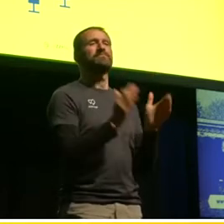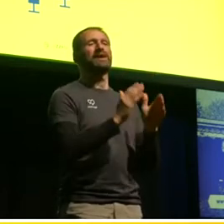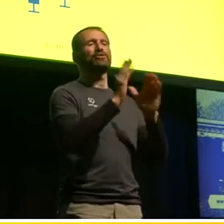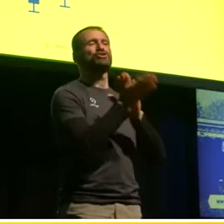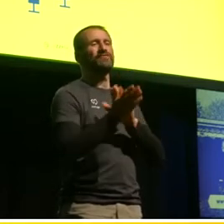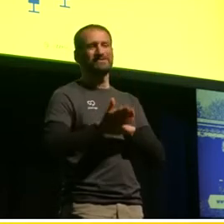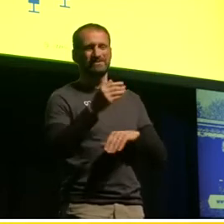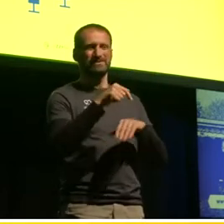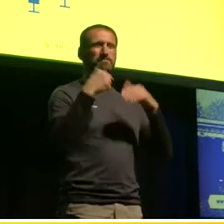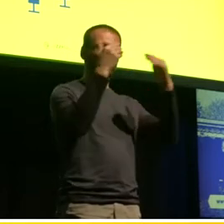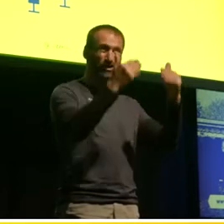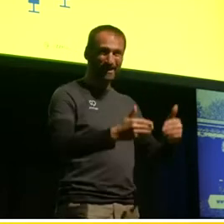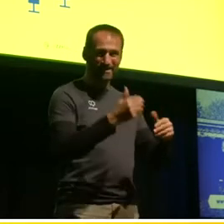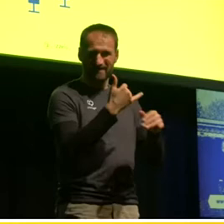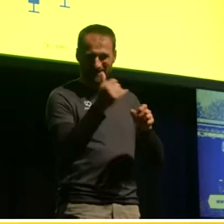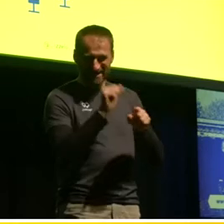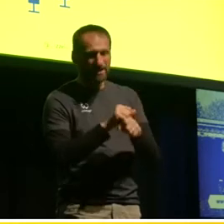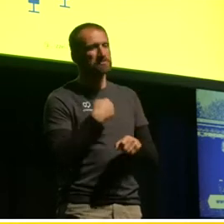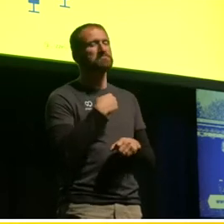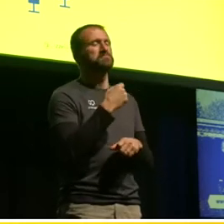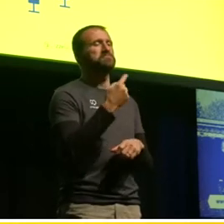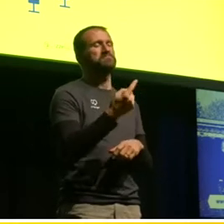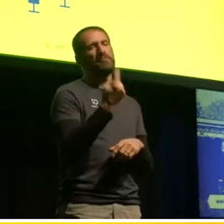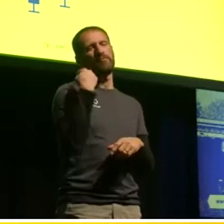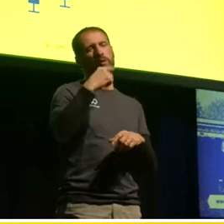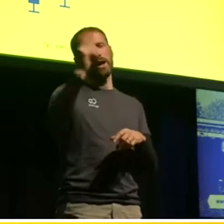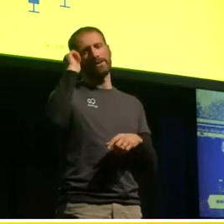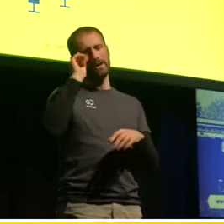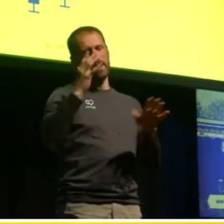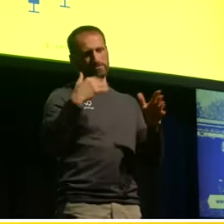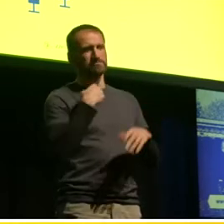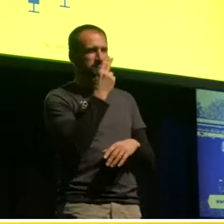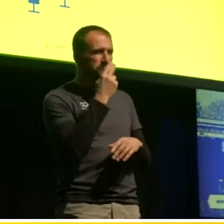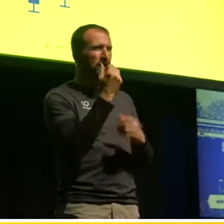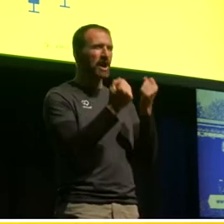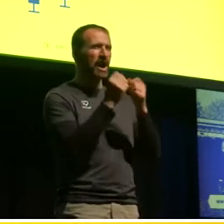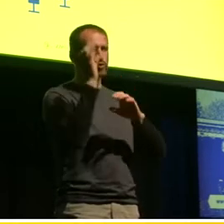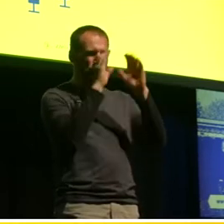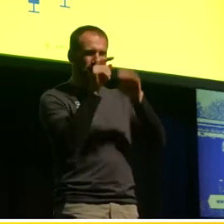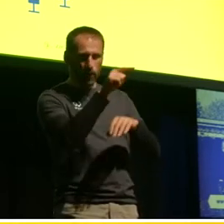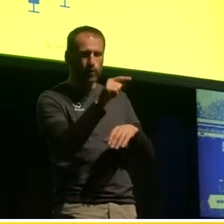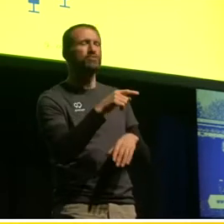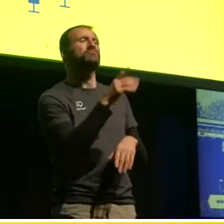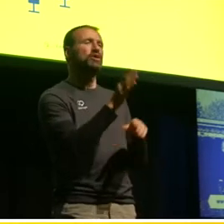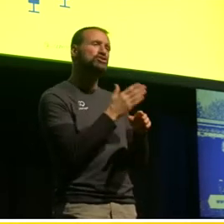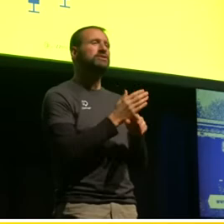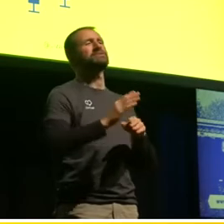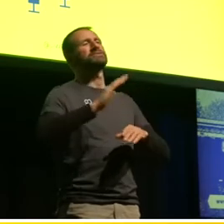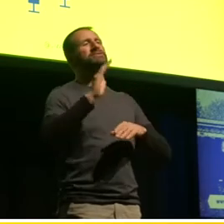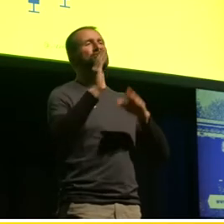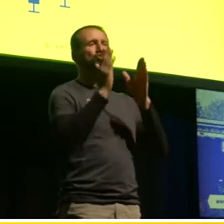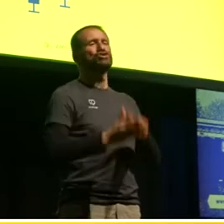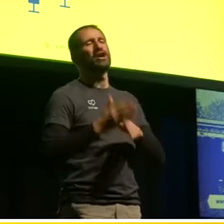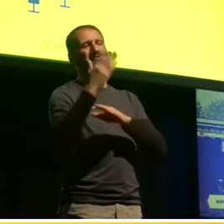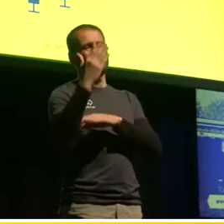first idea, I saw it from AutoScout. They propose to have server-side includes. So they do templating on one server, and